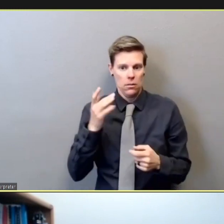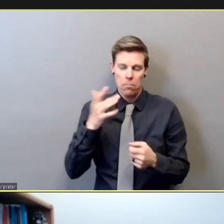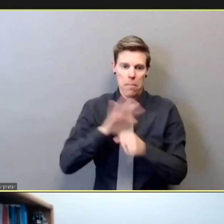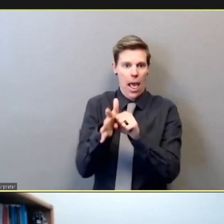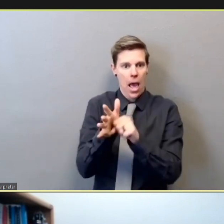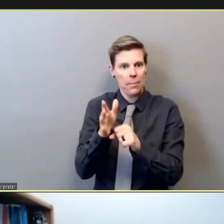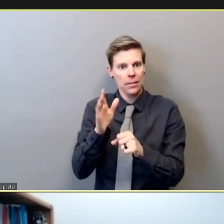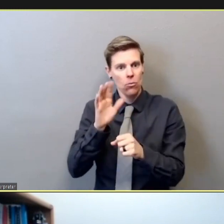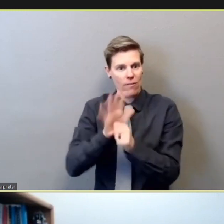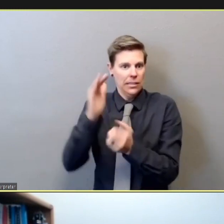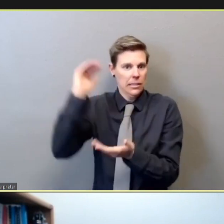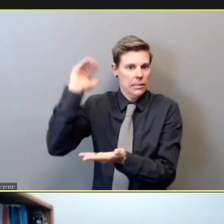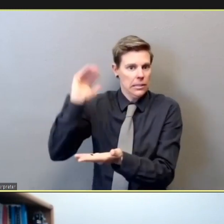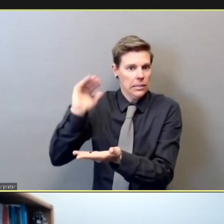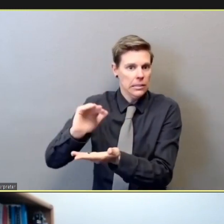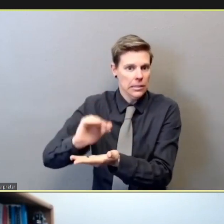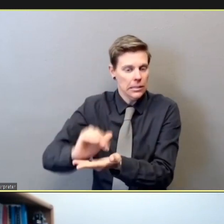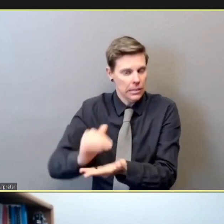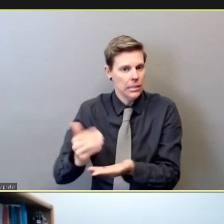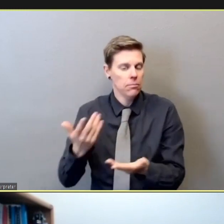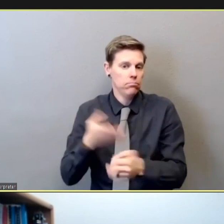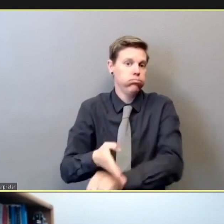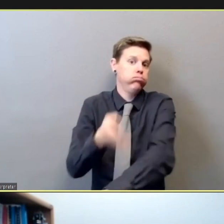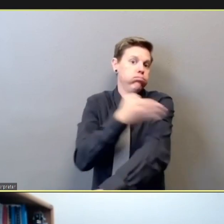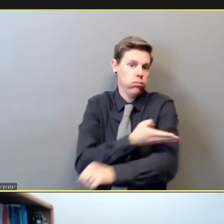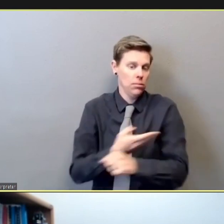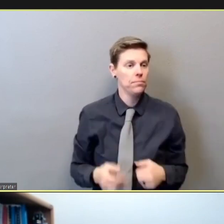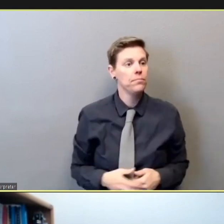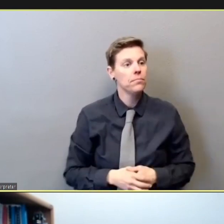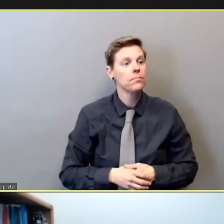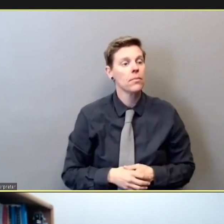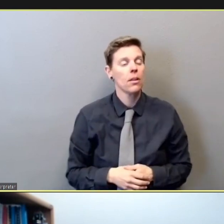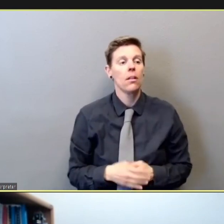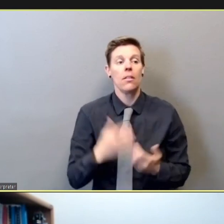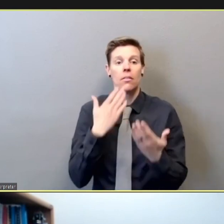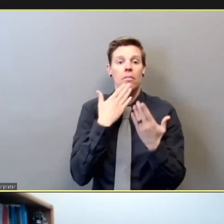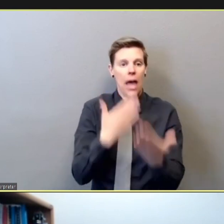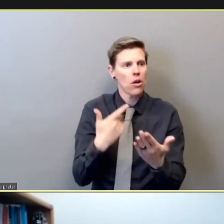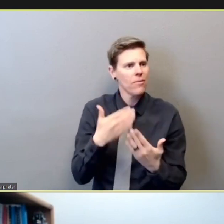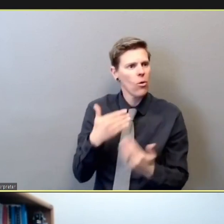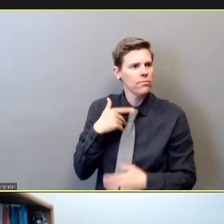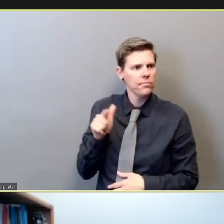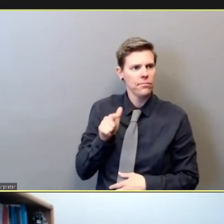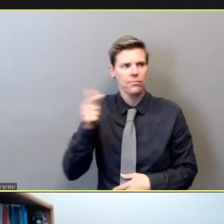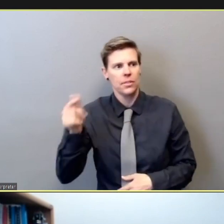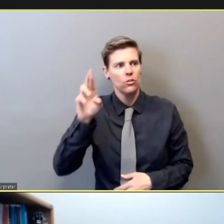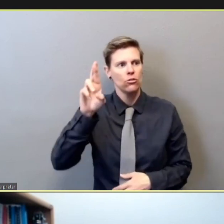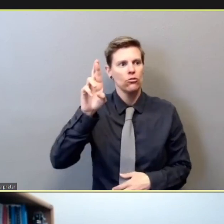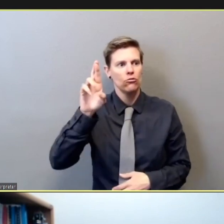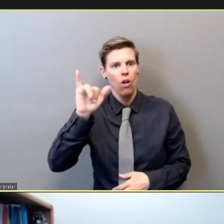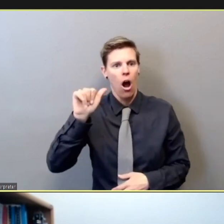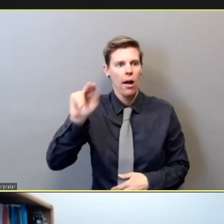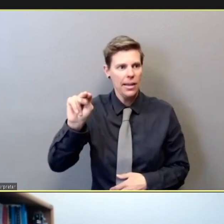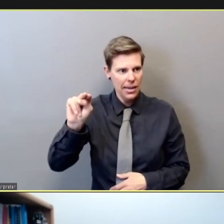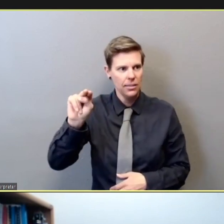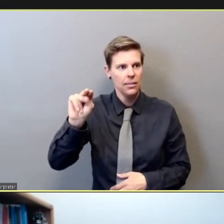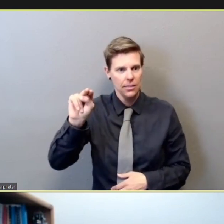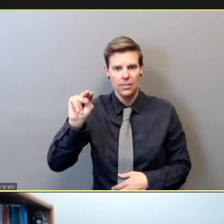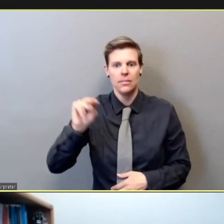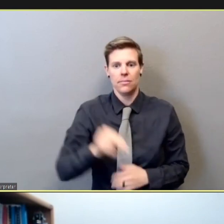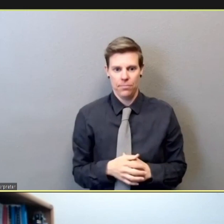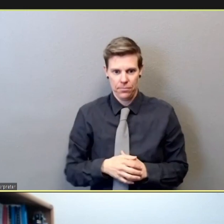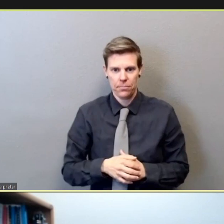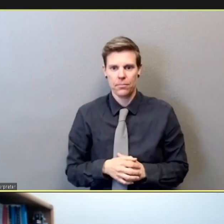Thank you, everyone, for those reflections. So before I turn over to Ryan Laughlin, just to finish us off